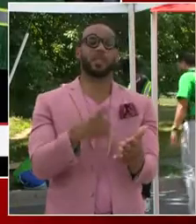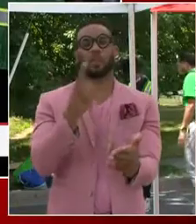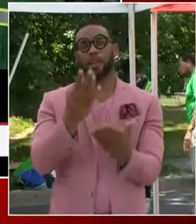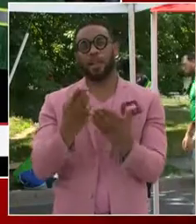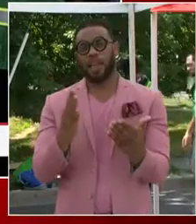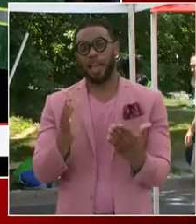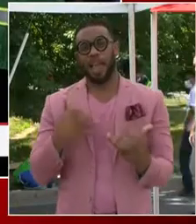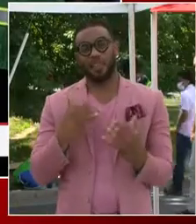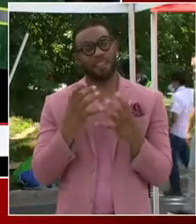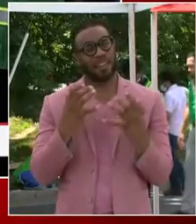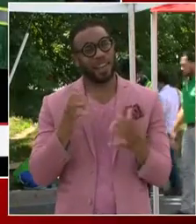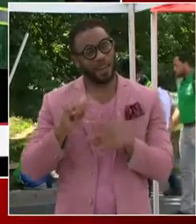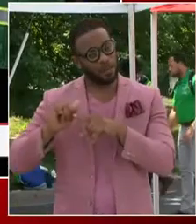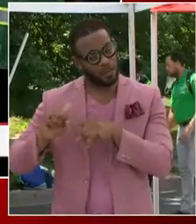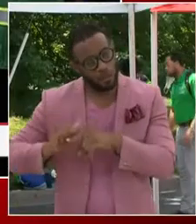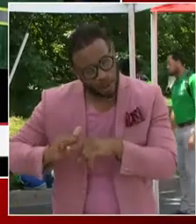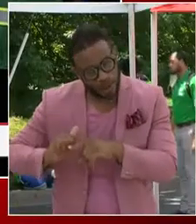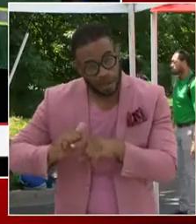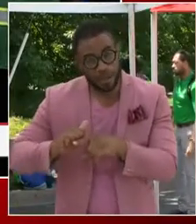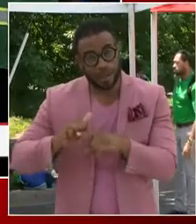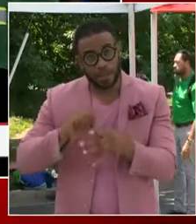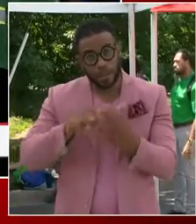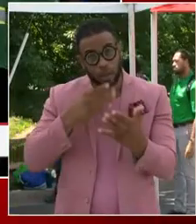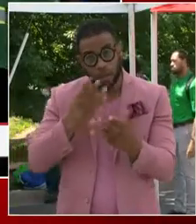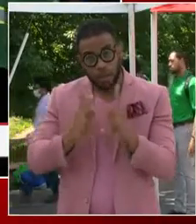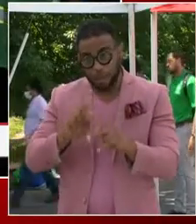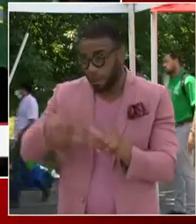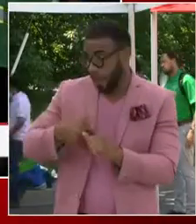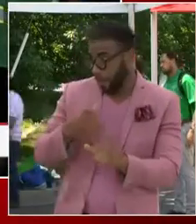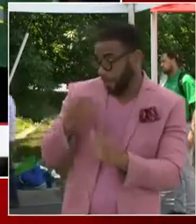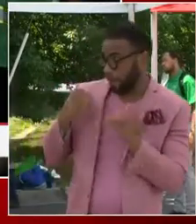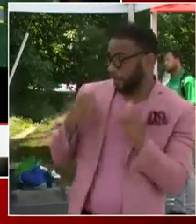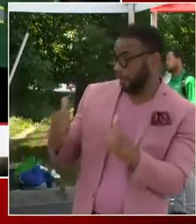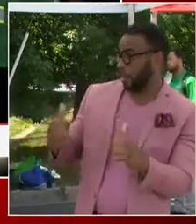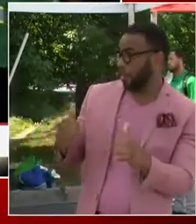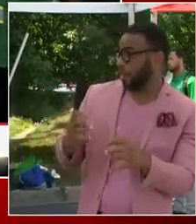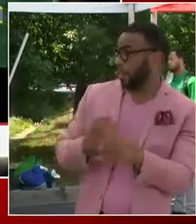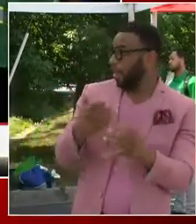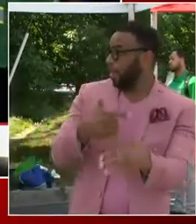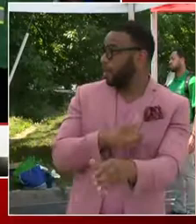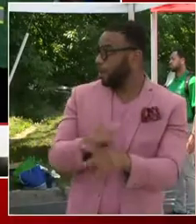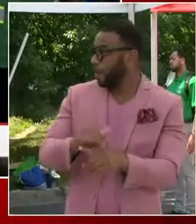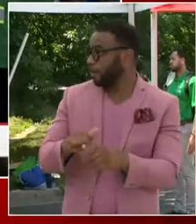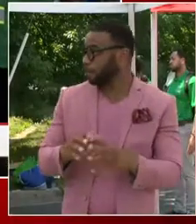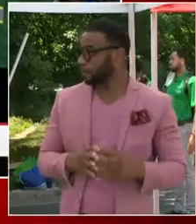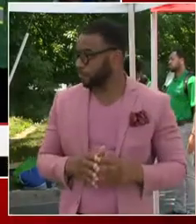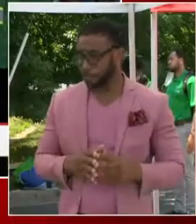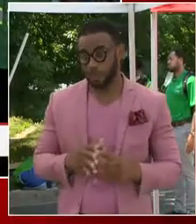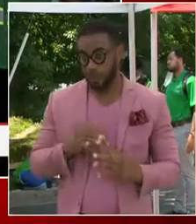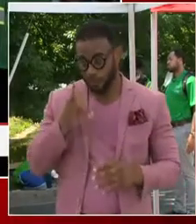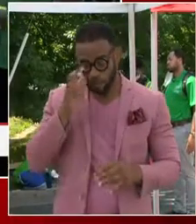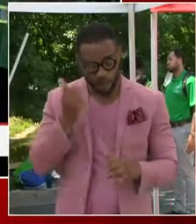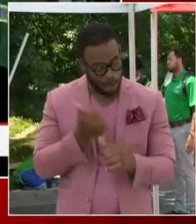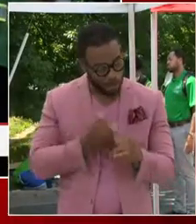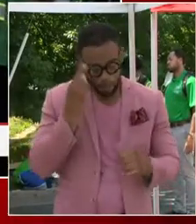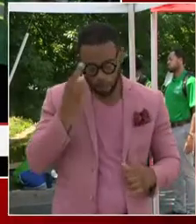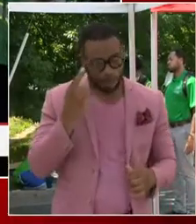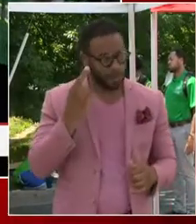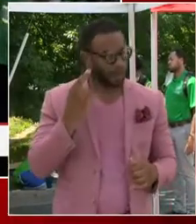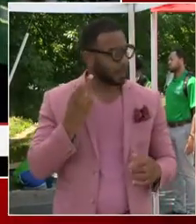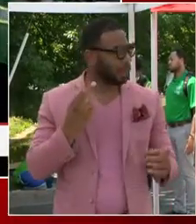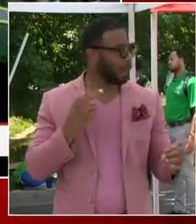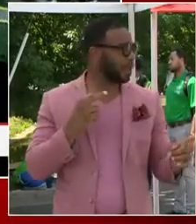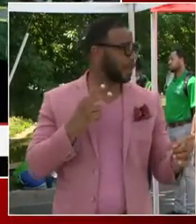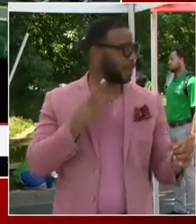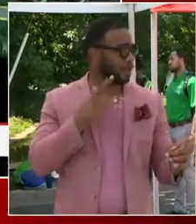thing that I have a lot of practice at, and these good people behind me are going to get a lot of practice at it. I've heard every reason why somebody don't want